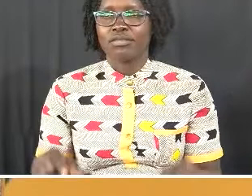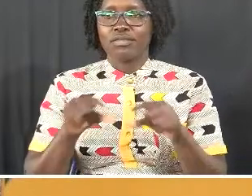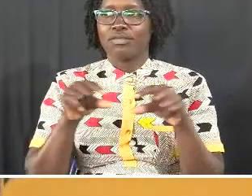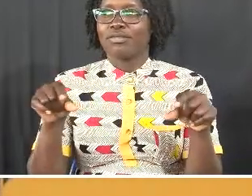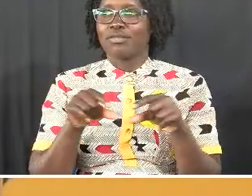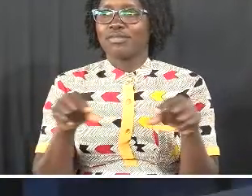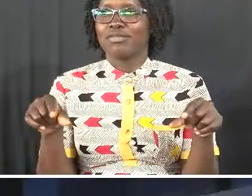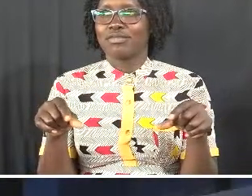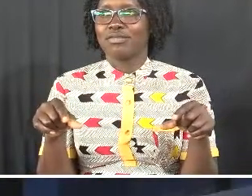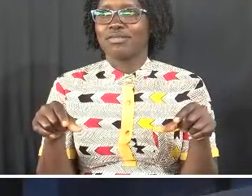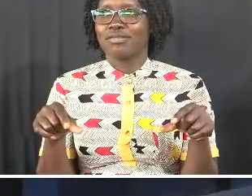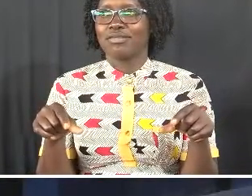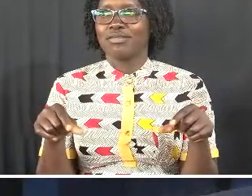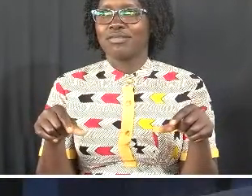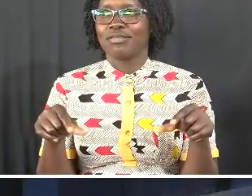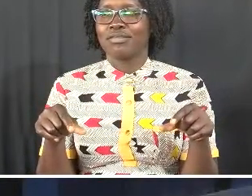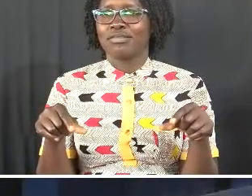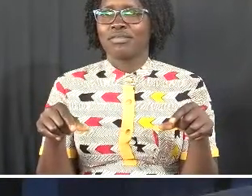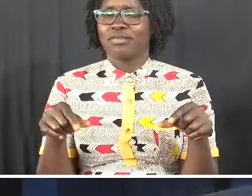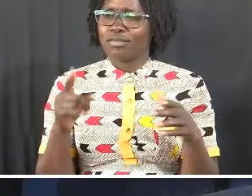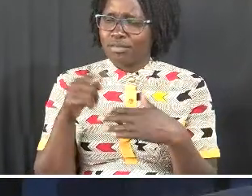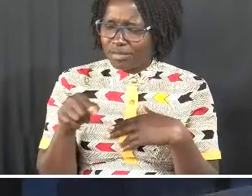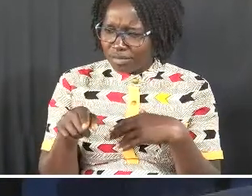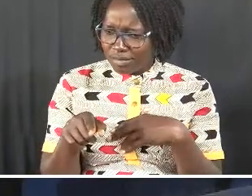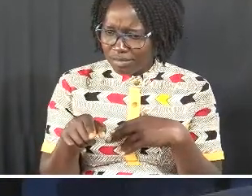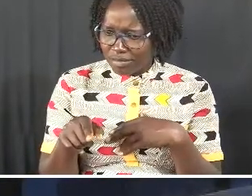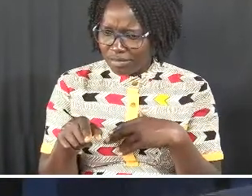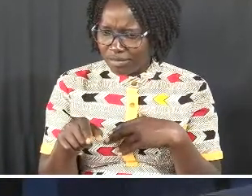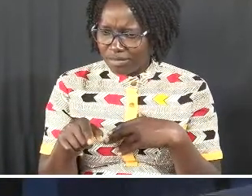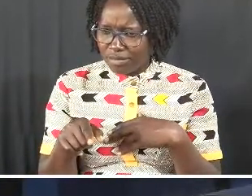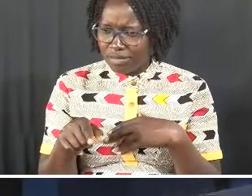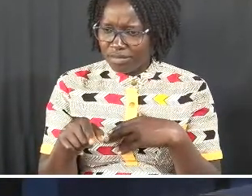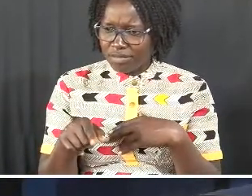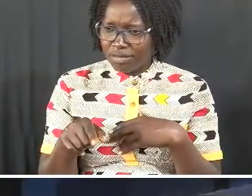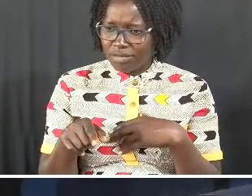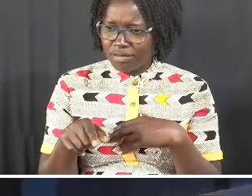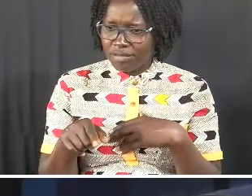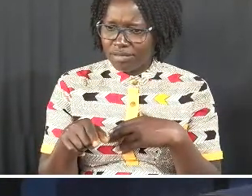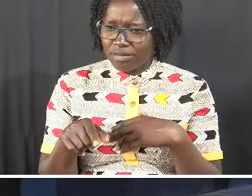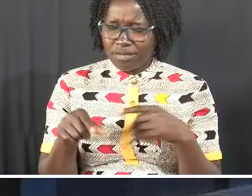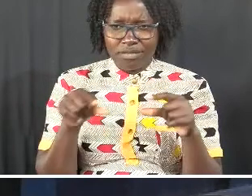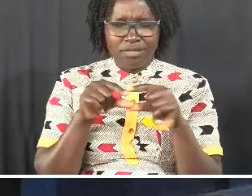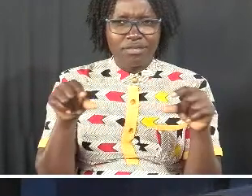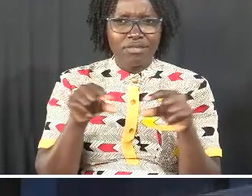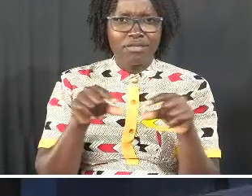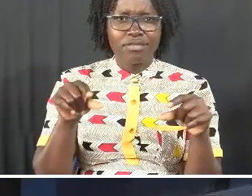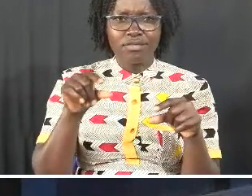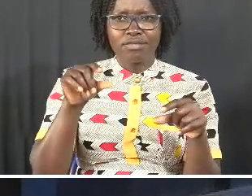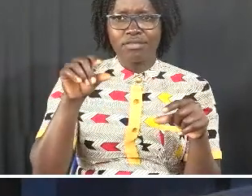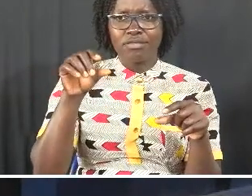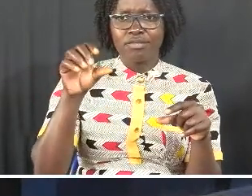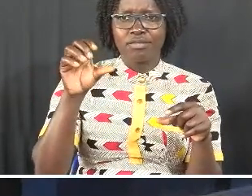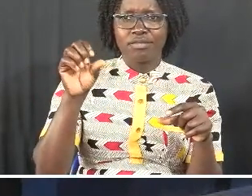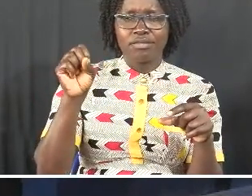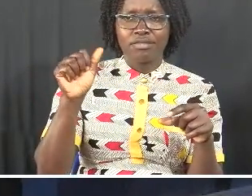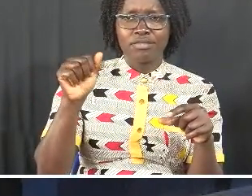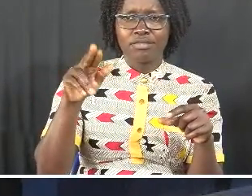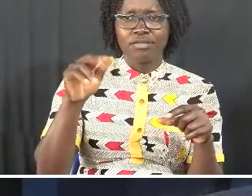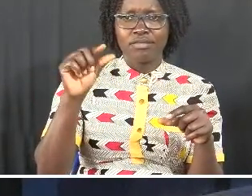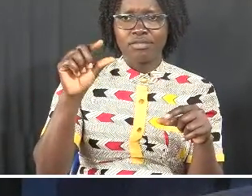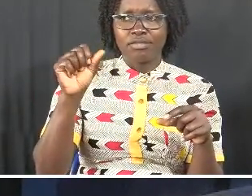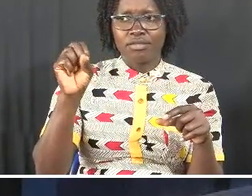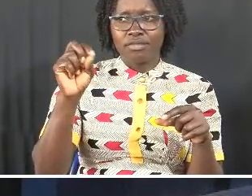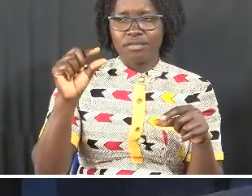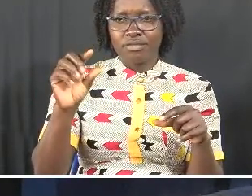asked, which is this? They said, Farmer's Choice Sausage, imported from Kenya. Yeah, that's